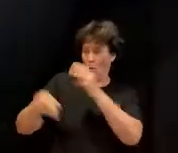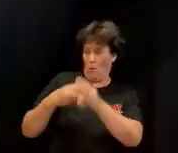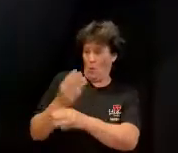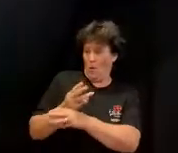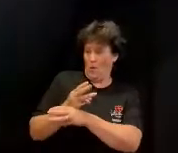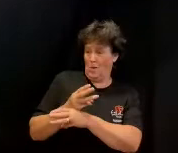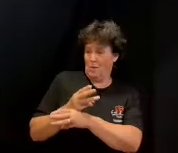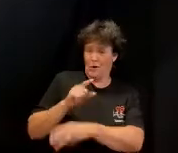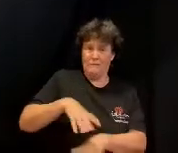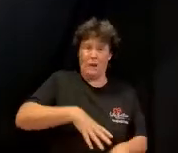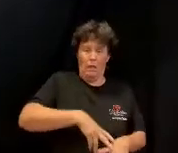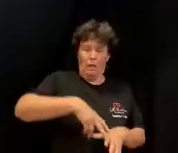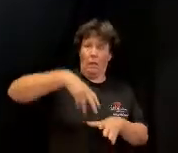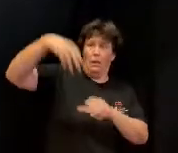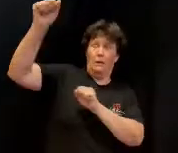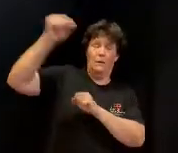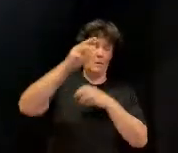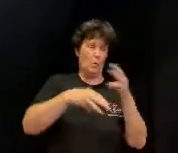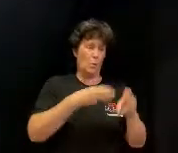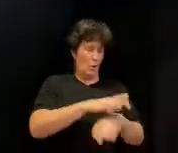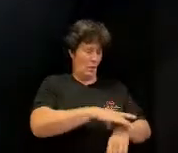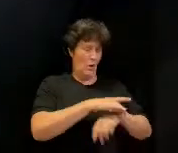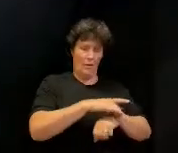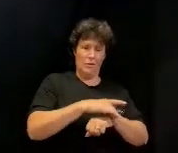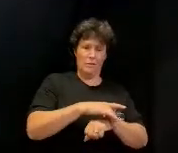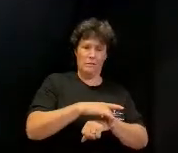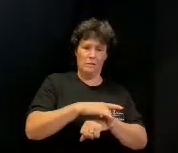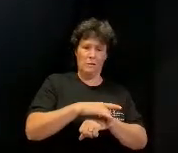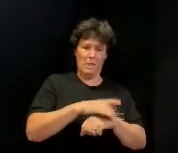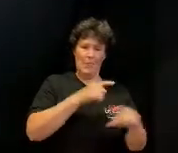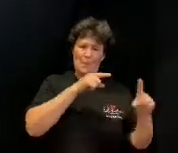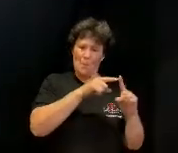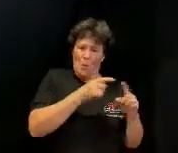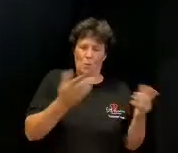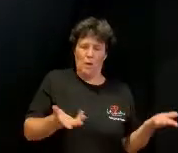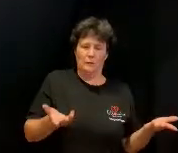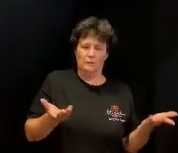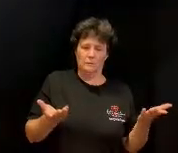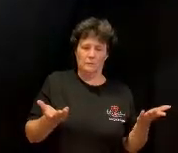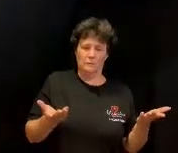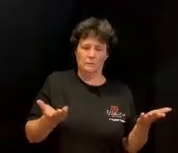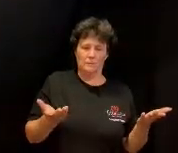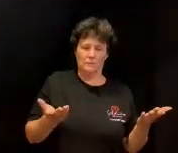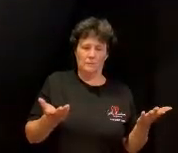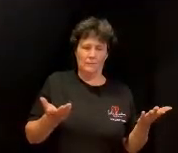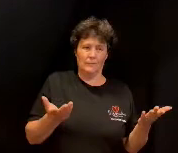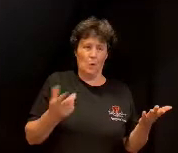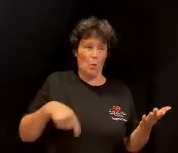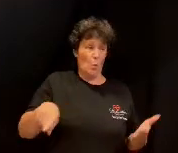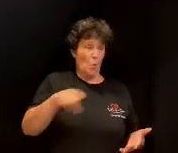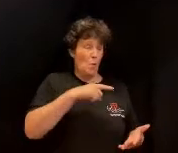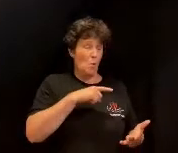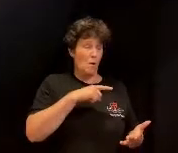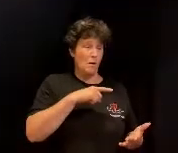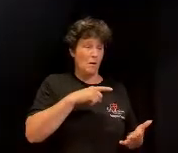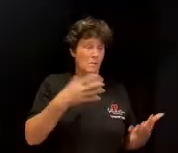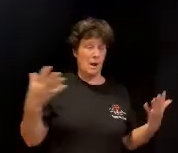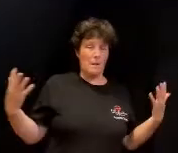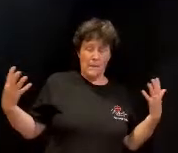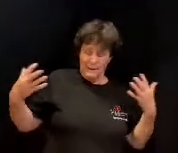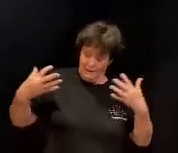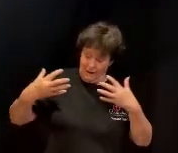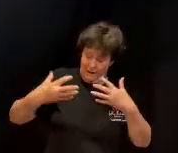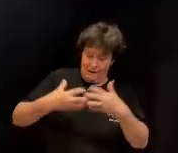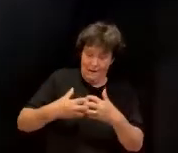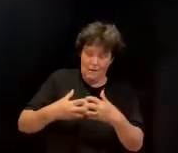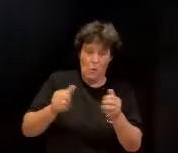You'd have to leave this earth. What's the point? The point is that you and I are to be mixed in with the